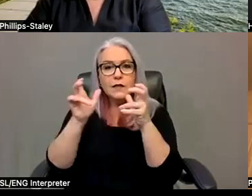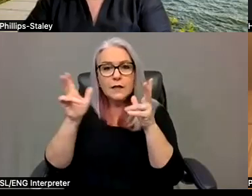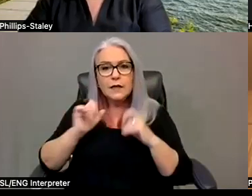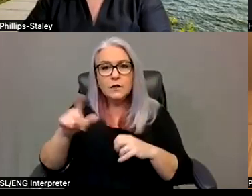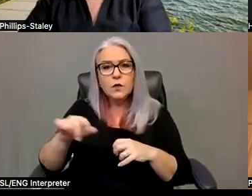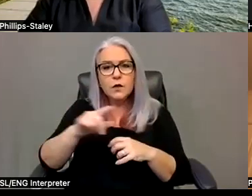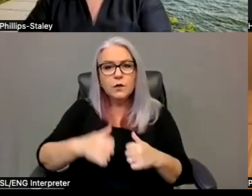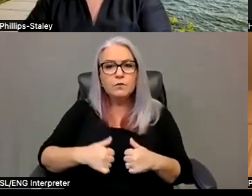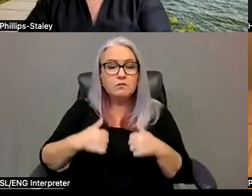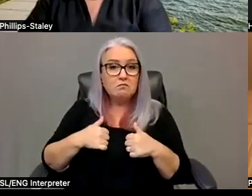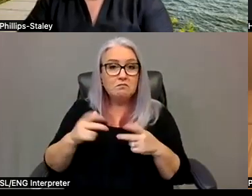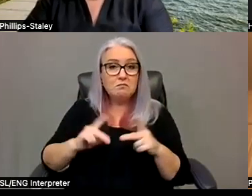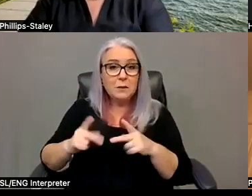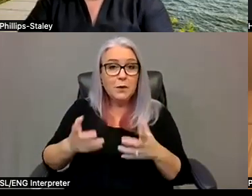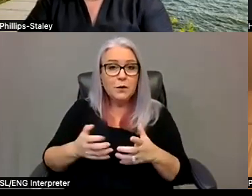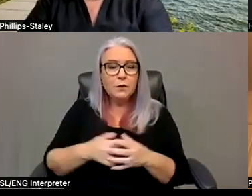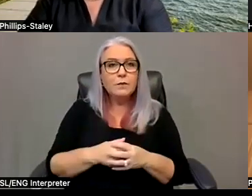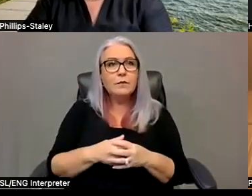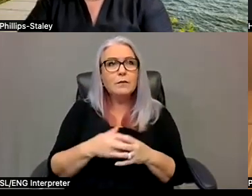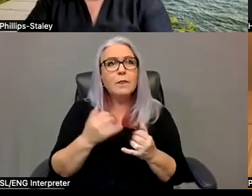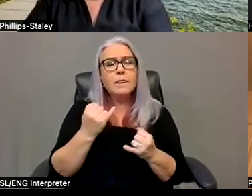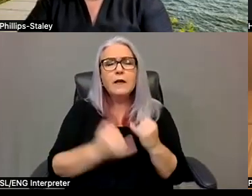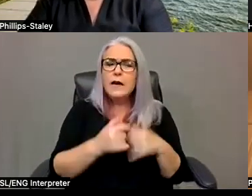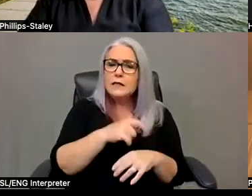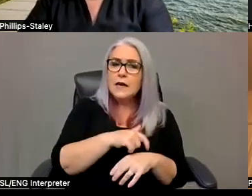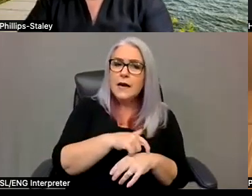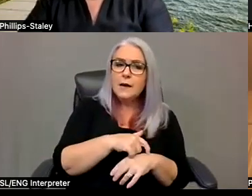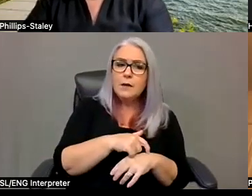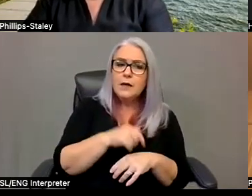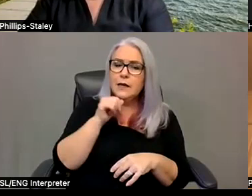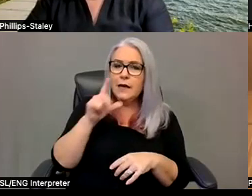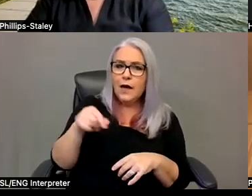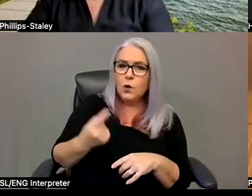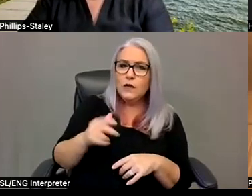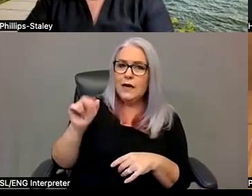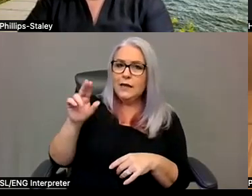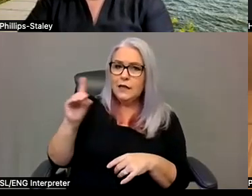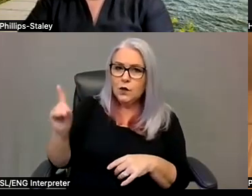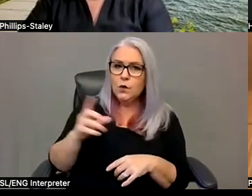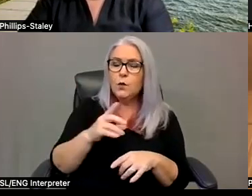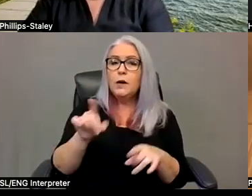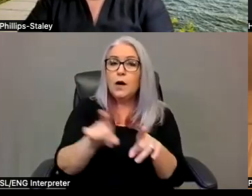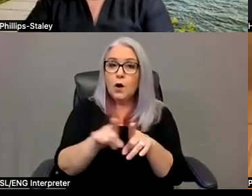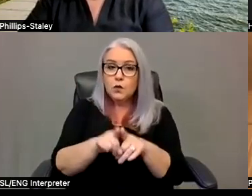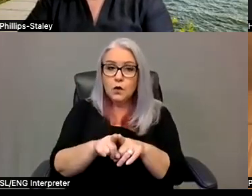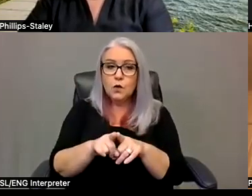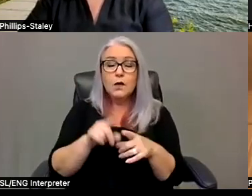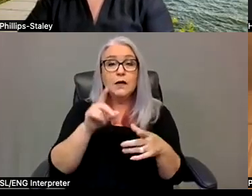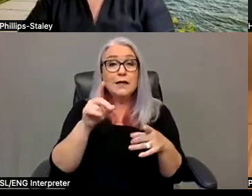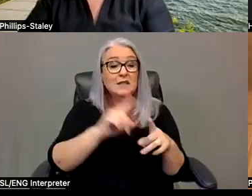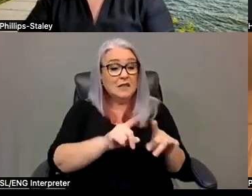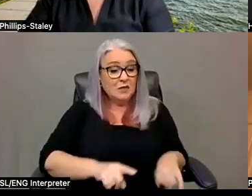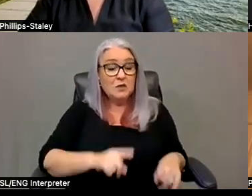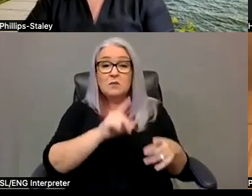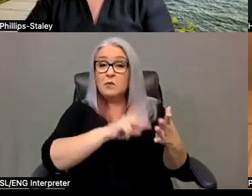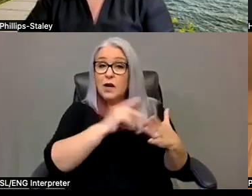The last time that there was not only just ADUs, but previously in the past with other projects, there has been a